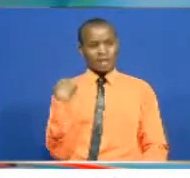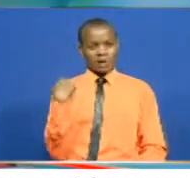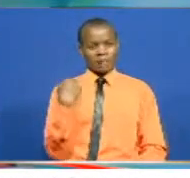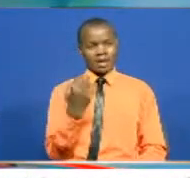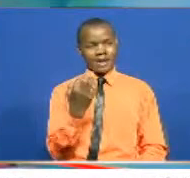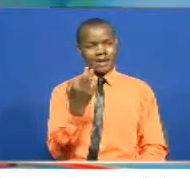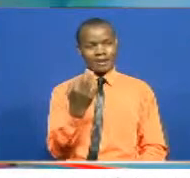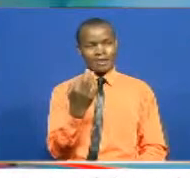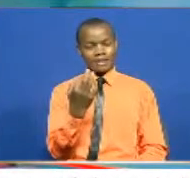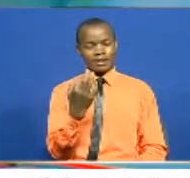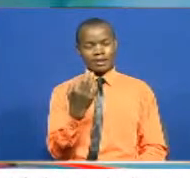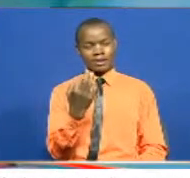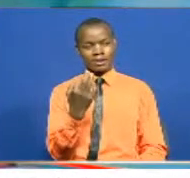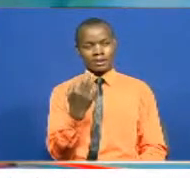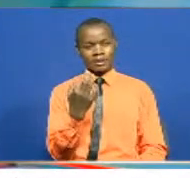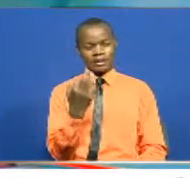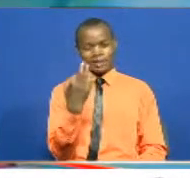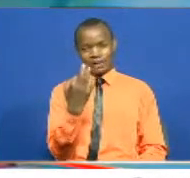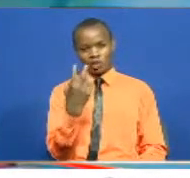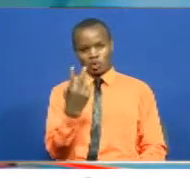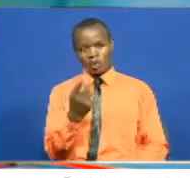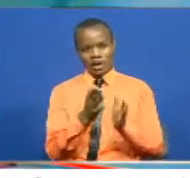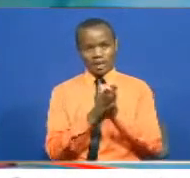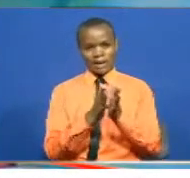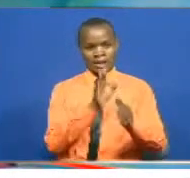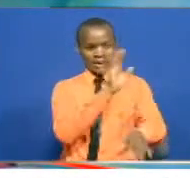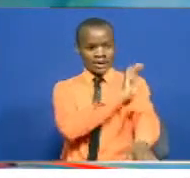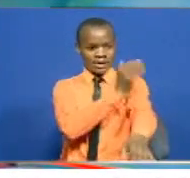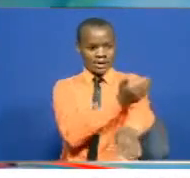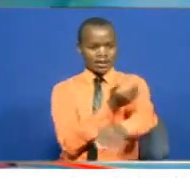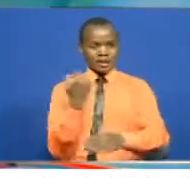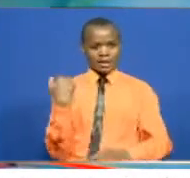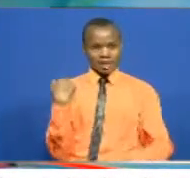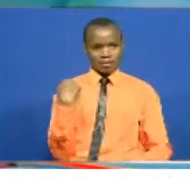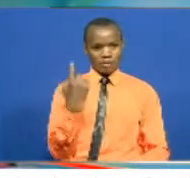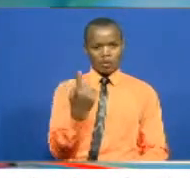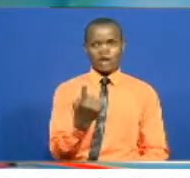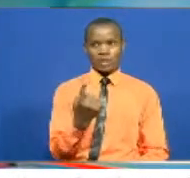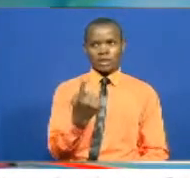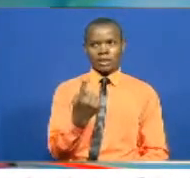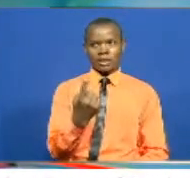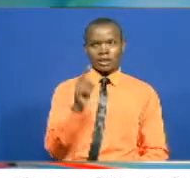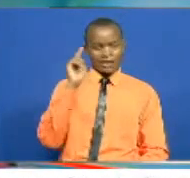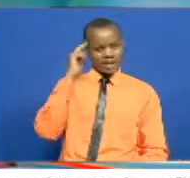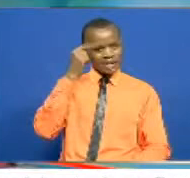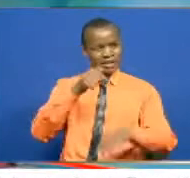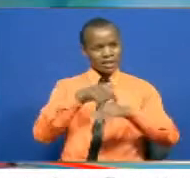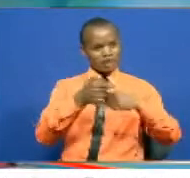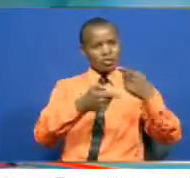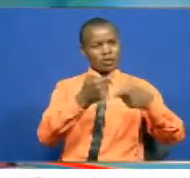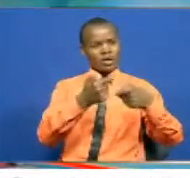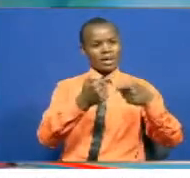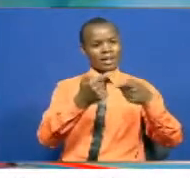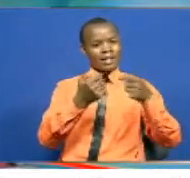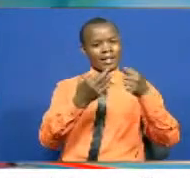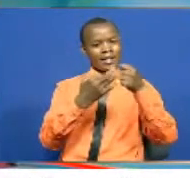second in Africa behind Nigeria. And what was the takeout from that 83-66 loss?